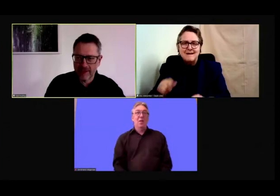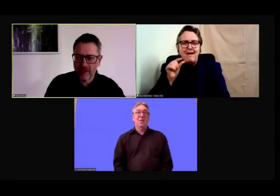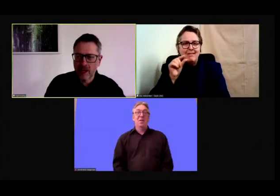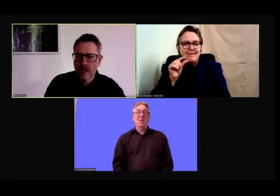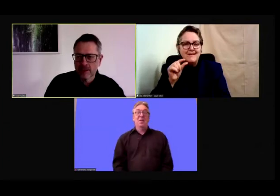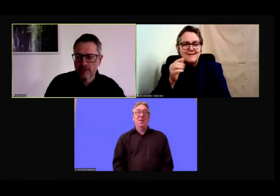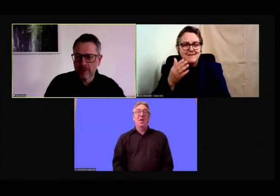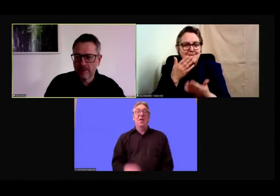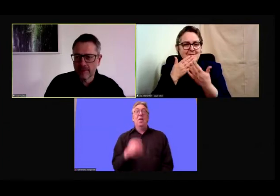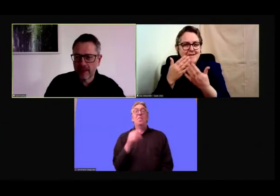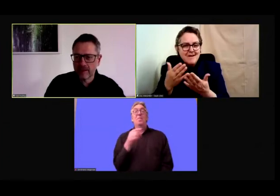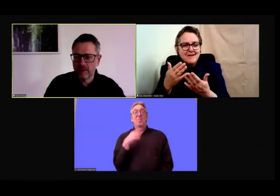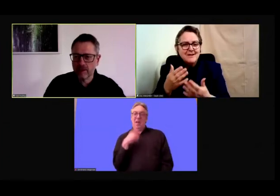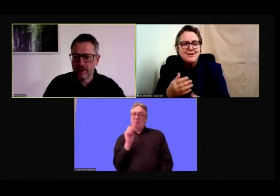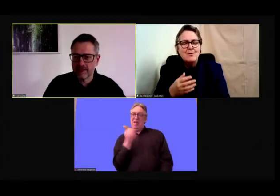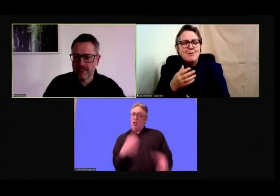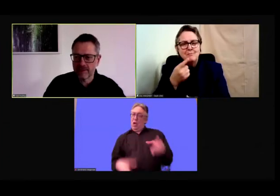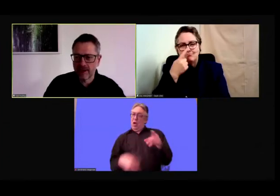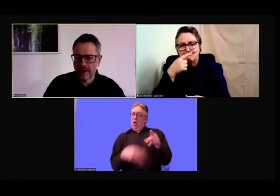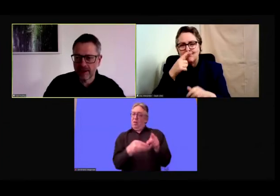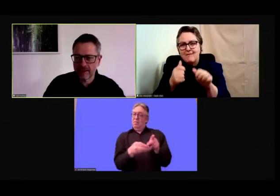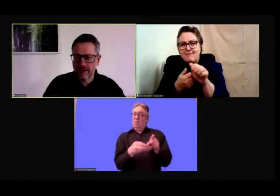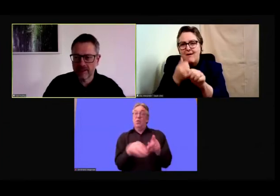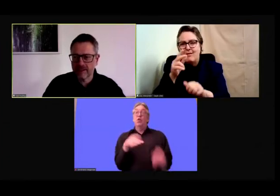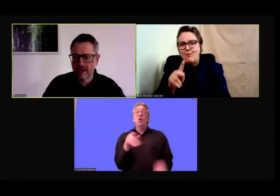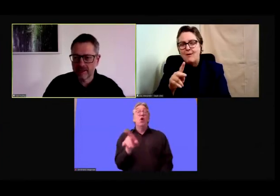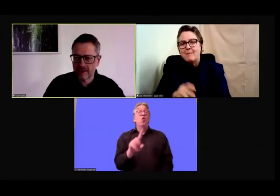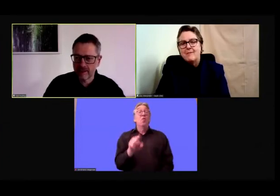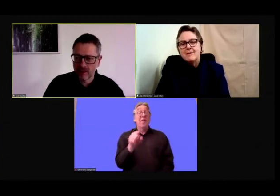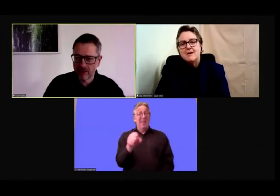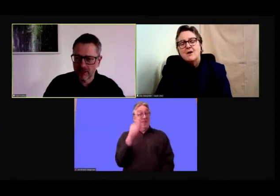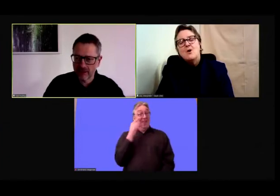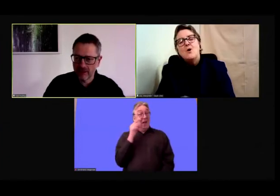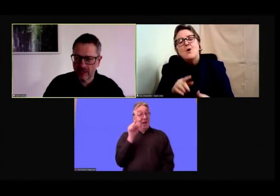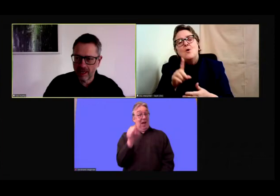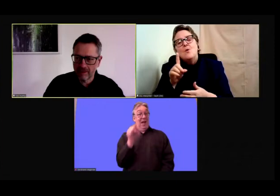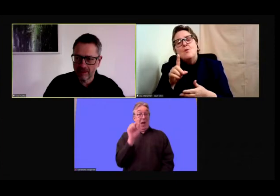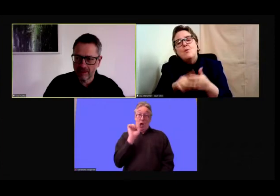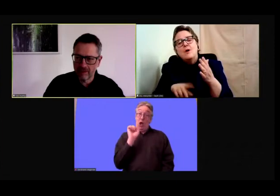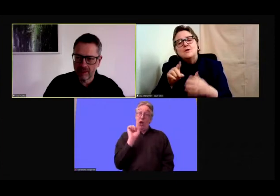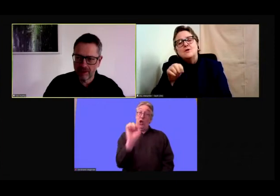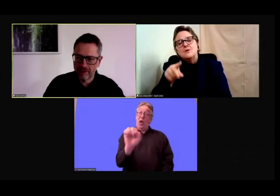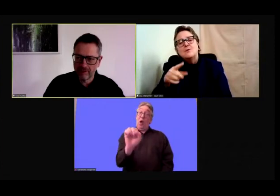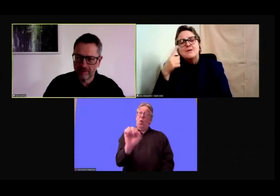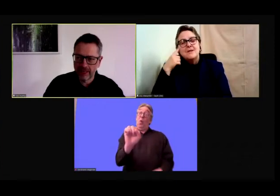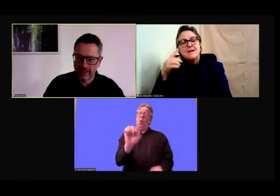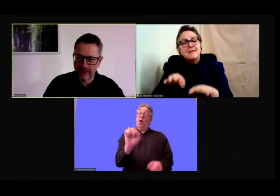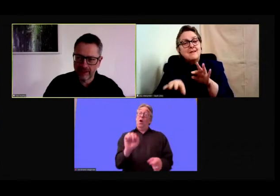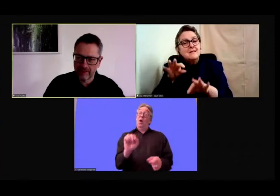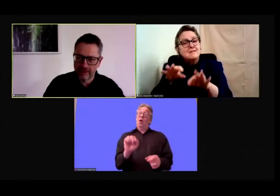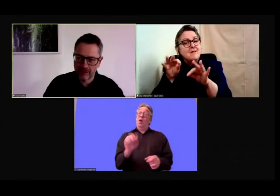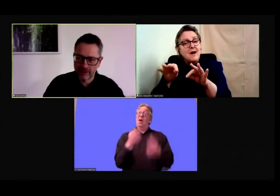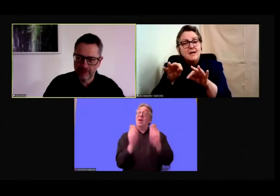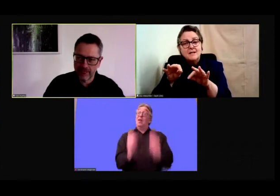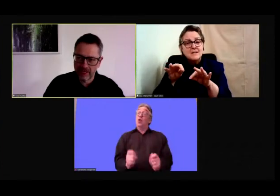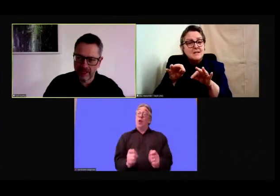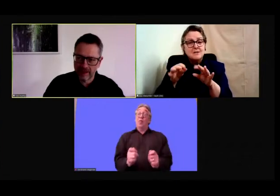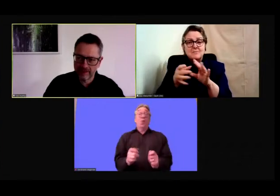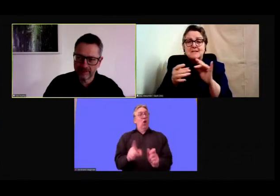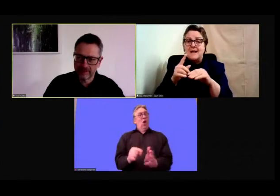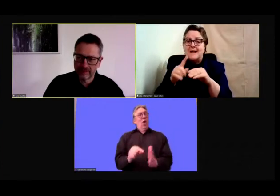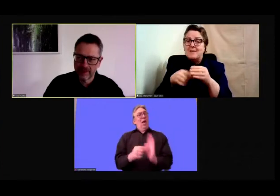up there a bit here. So what do you think what these findings then tell us in a more general level about thinking